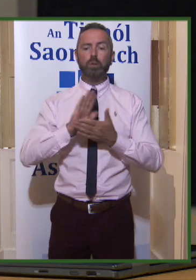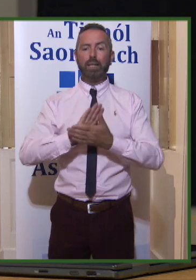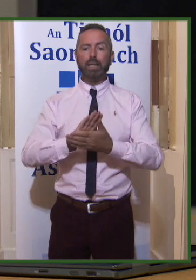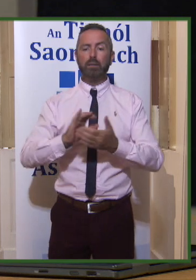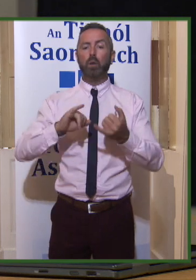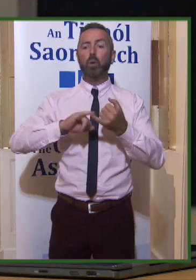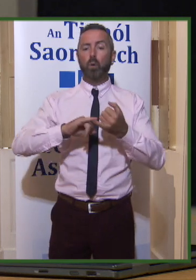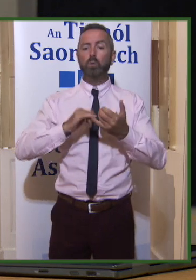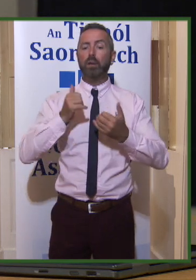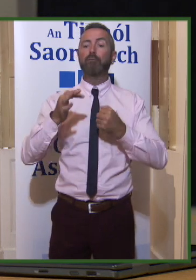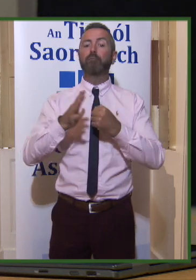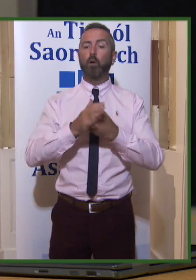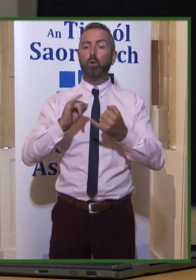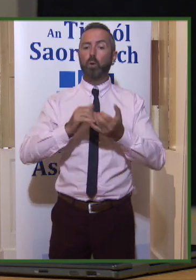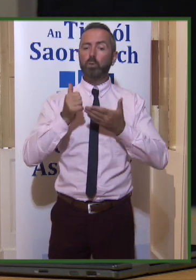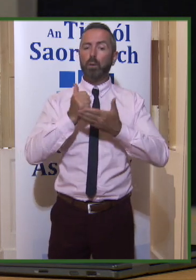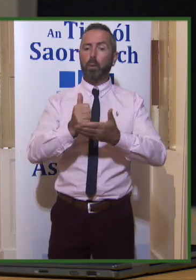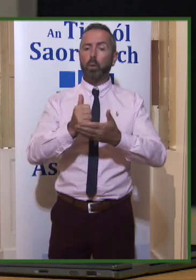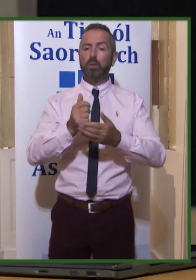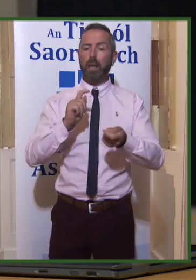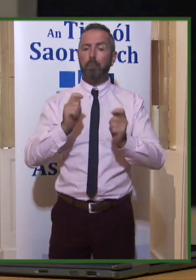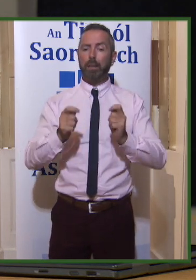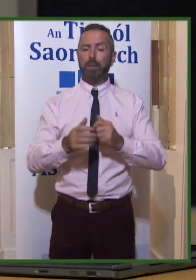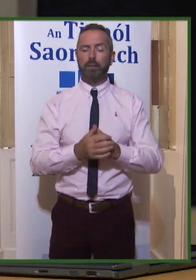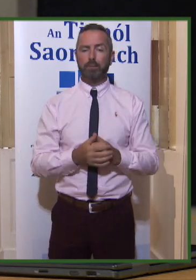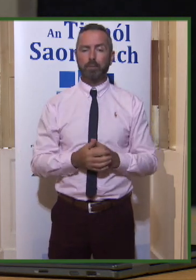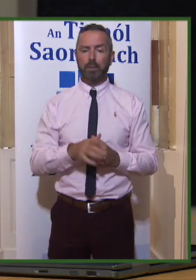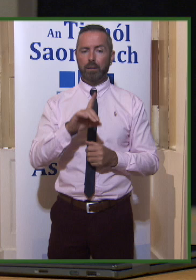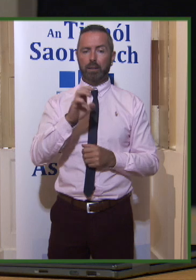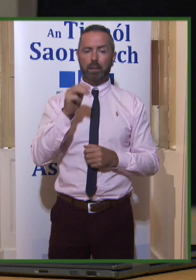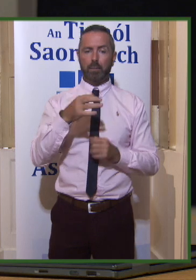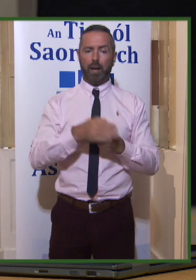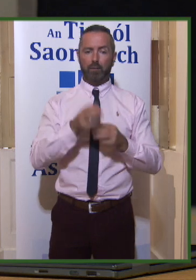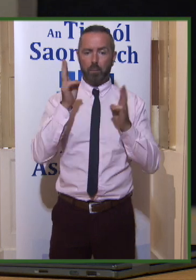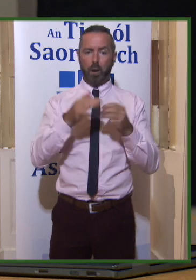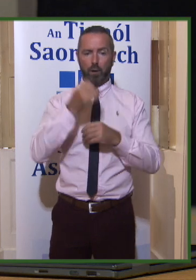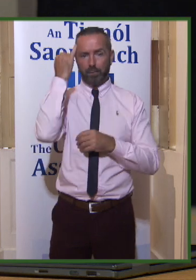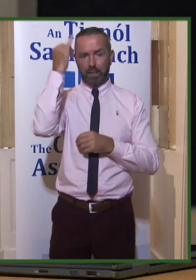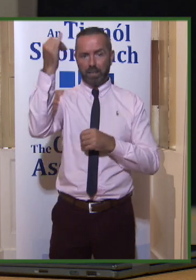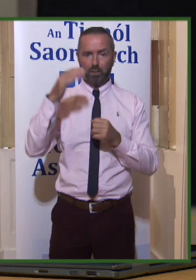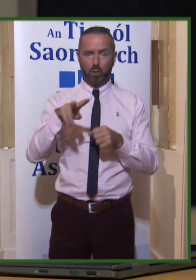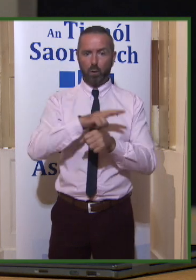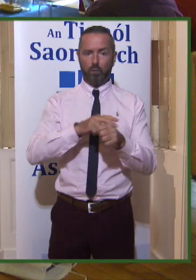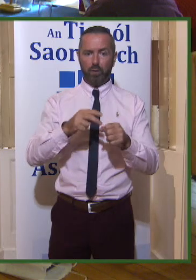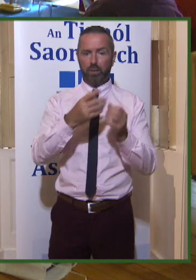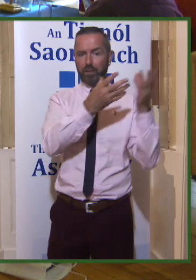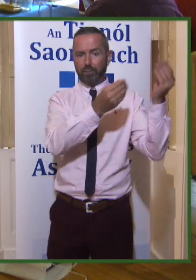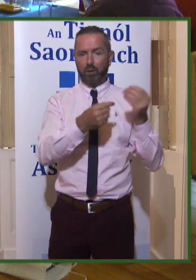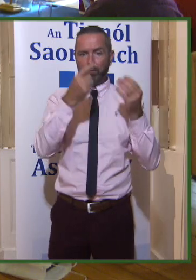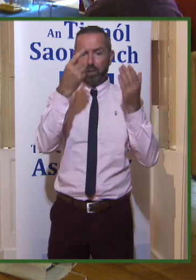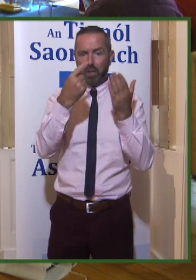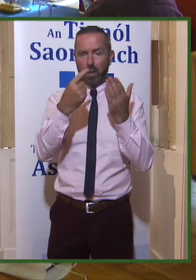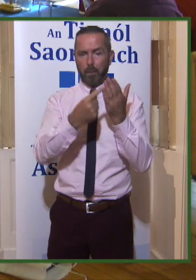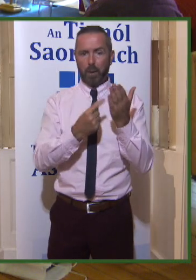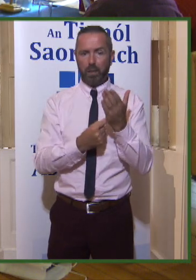support of that proposed amendment? The directly elected mayor has the power of initiative over devolved policy. Show of hands. 1,